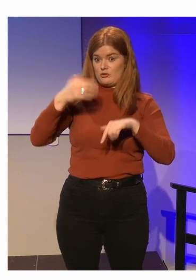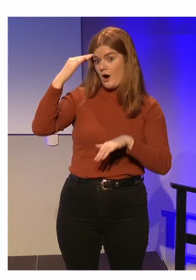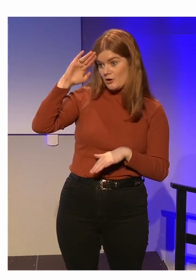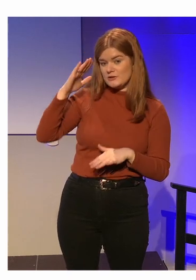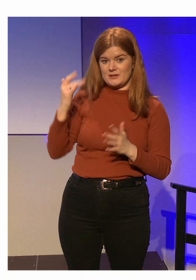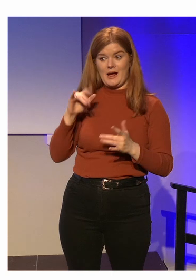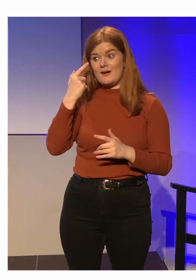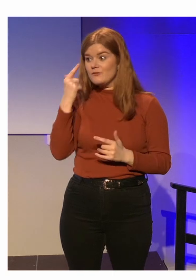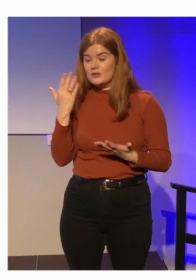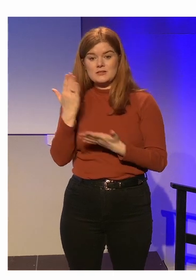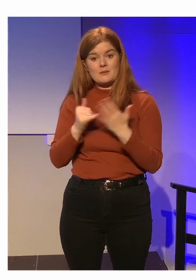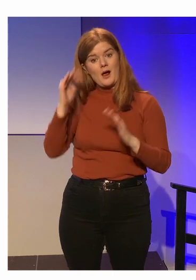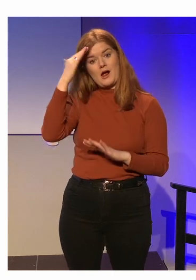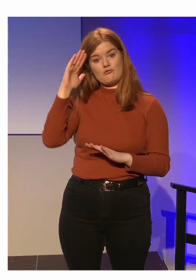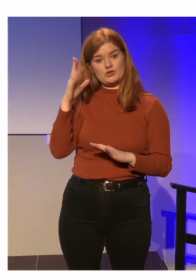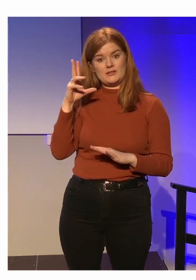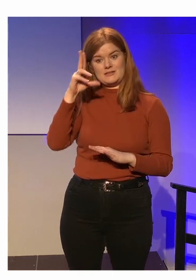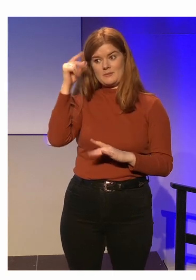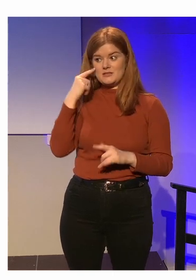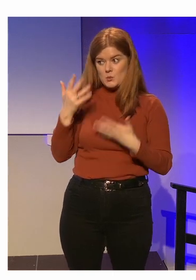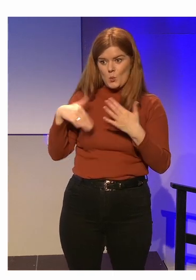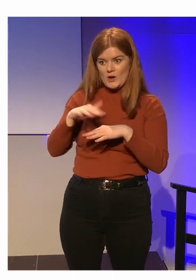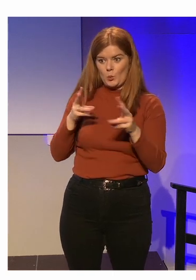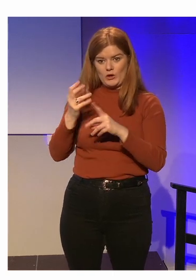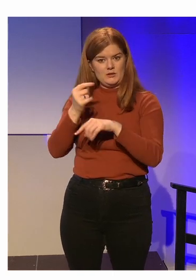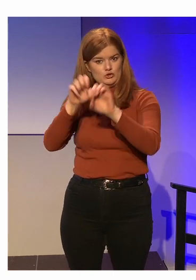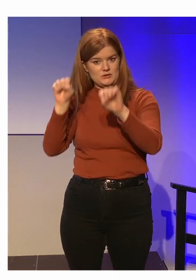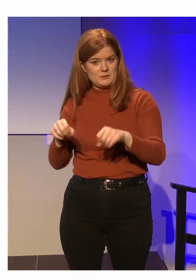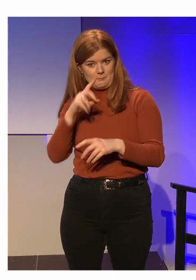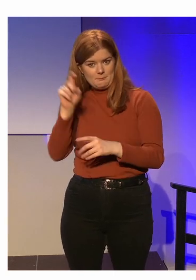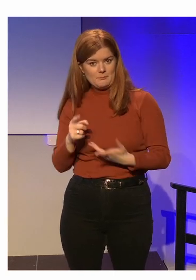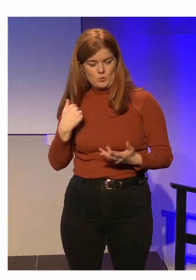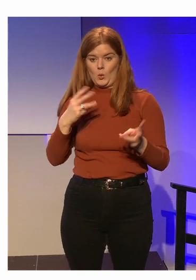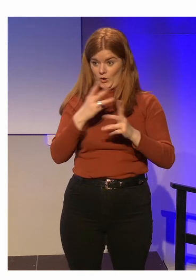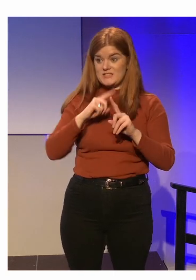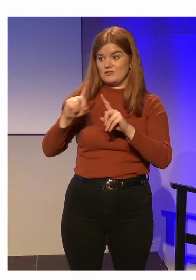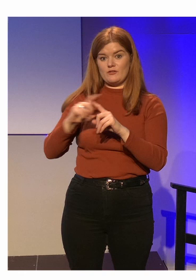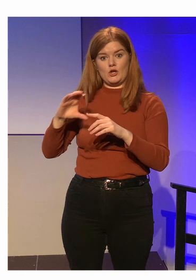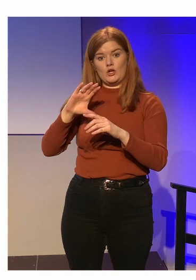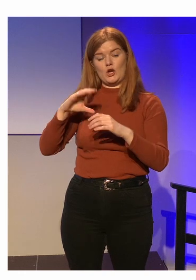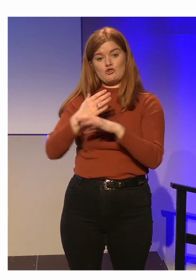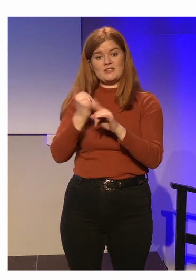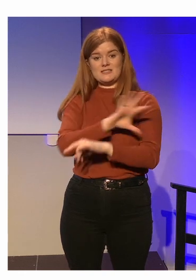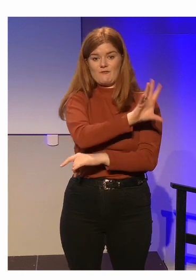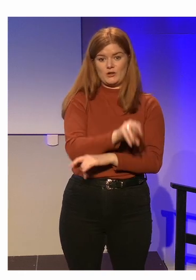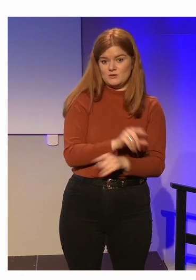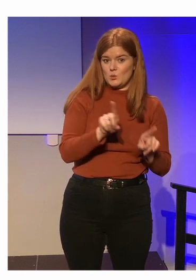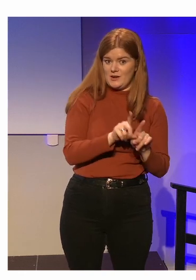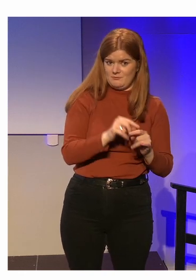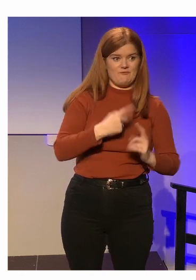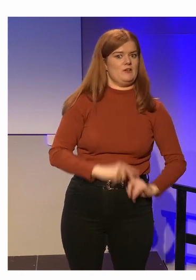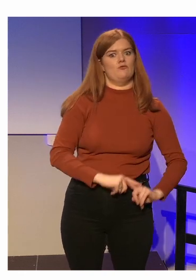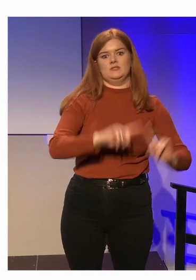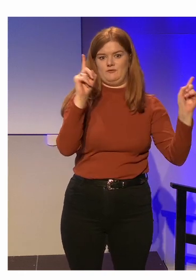Let's look at some examples of how is it working within your system, right? We're working with several countries in Africa, much